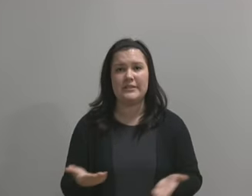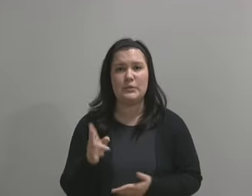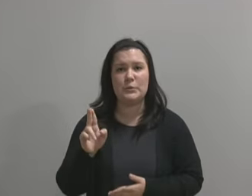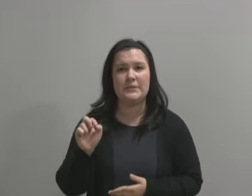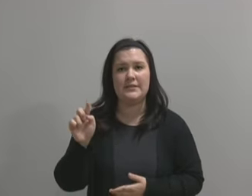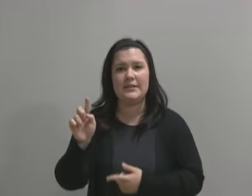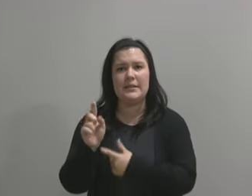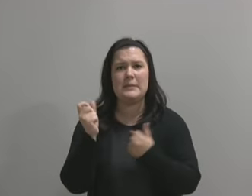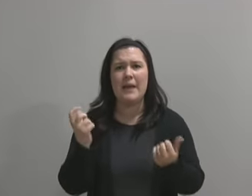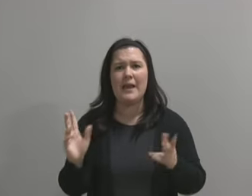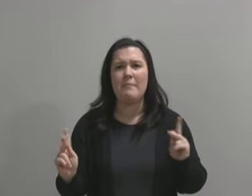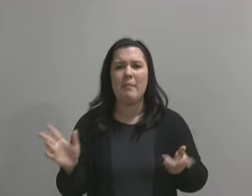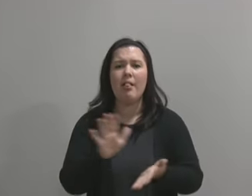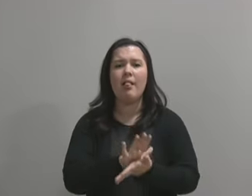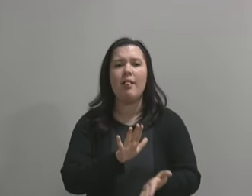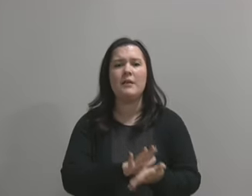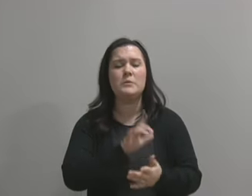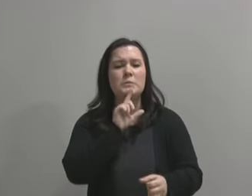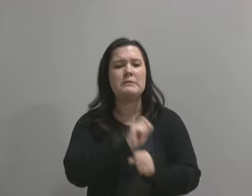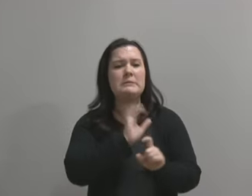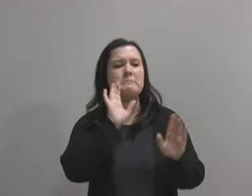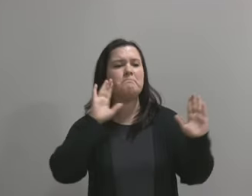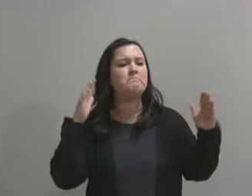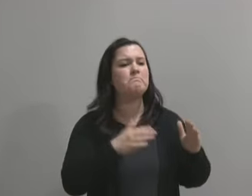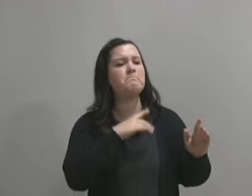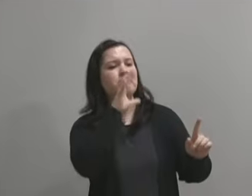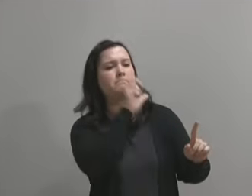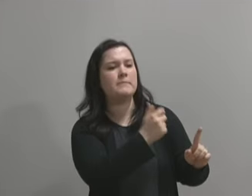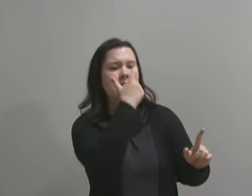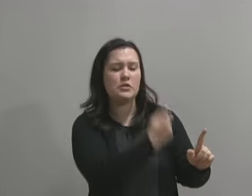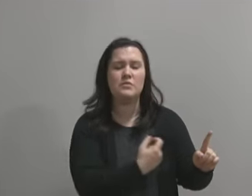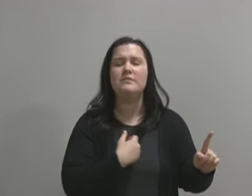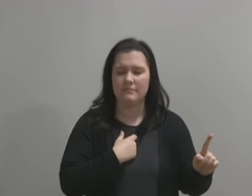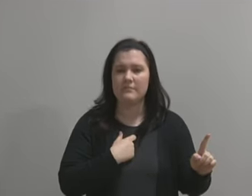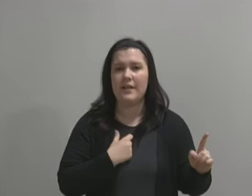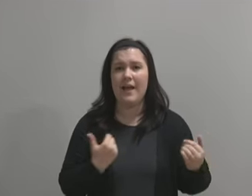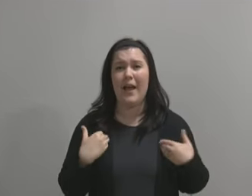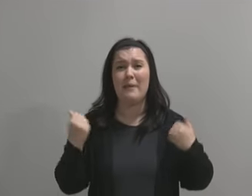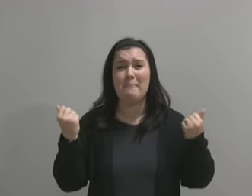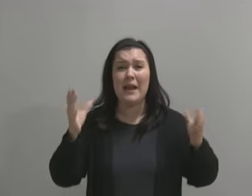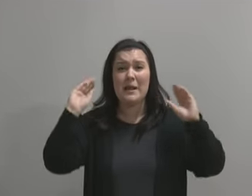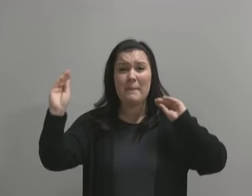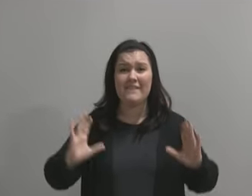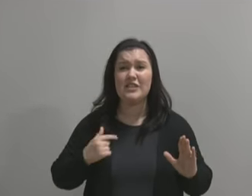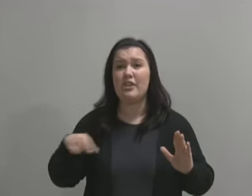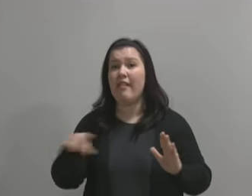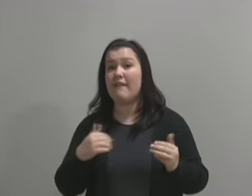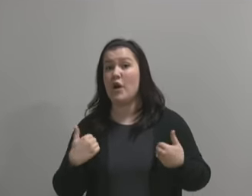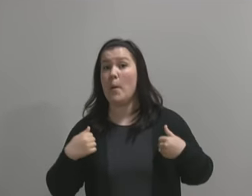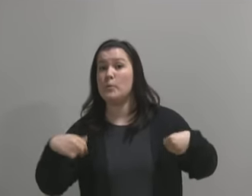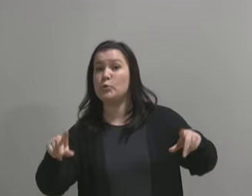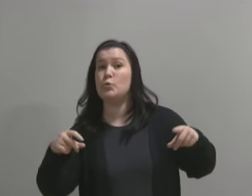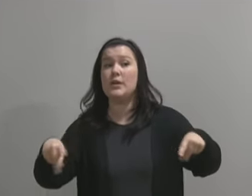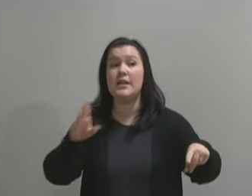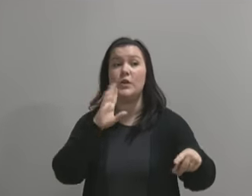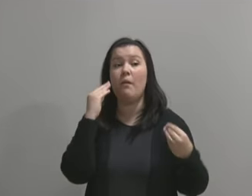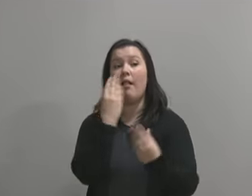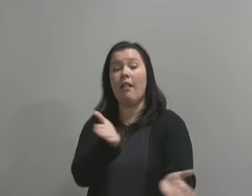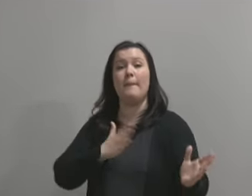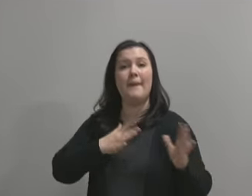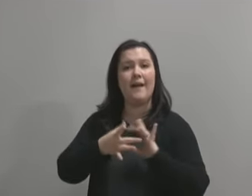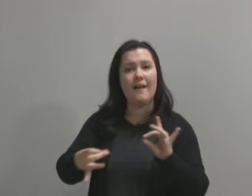many people on campus took a keen interest in me. I was surrounded by professors who would take my name in a room full of